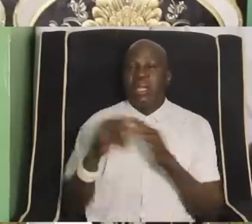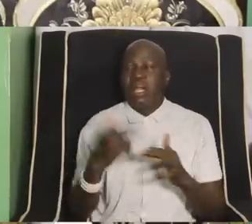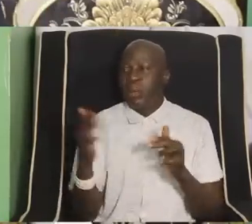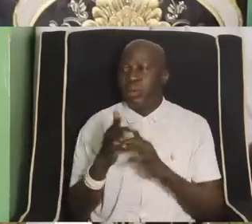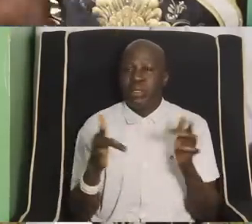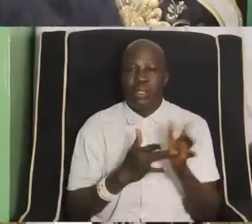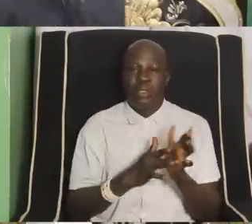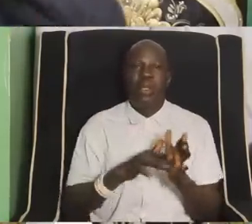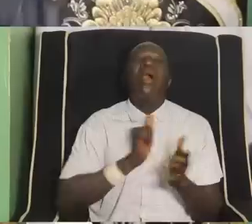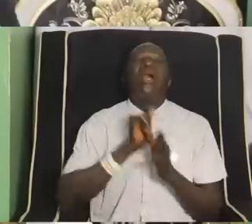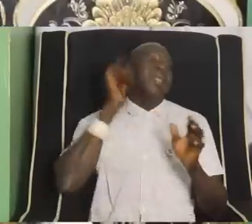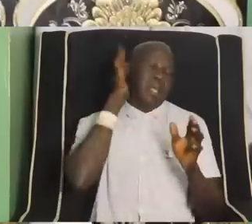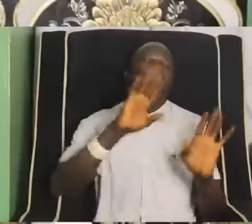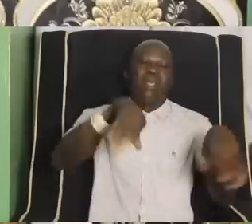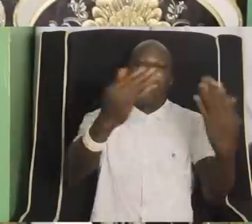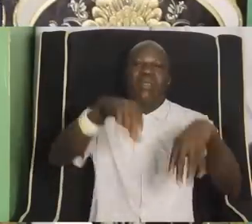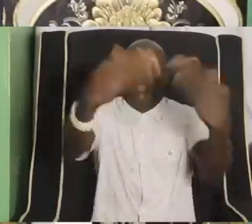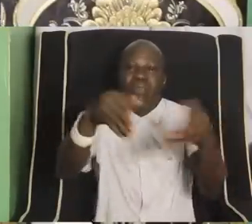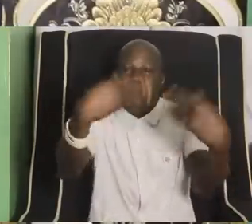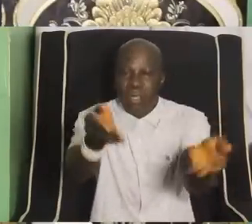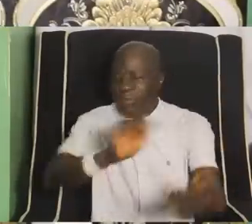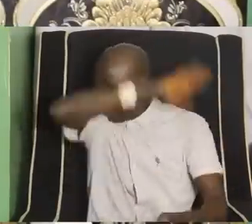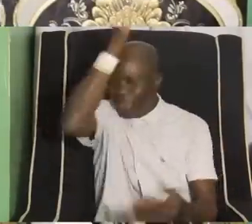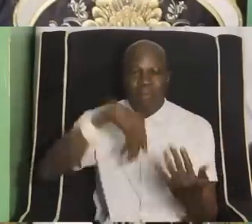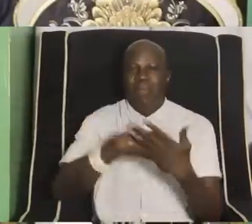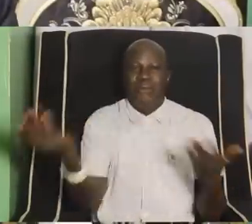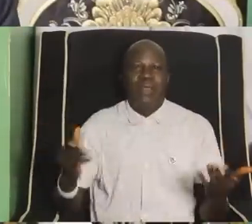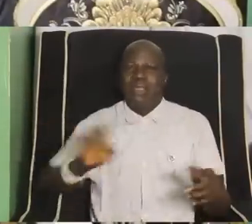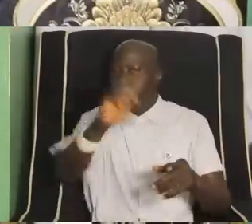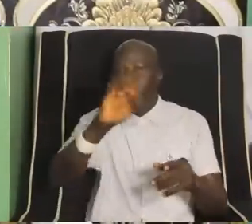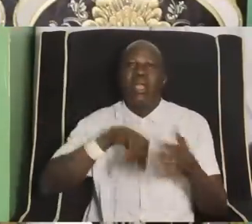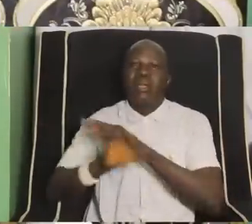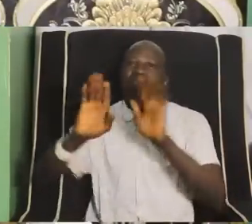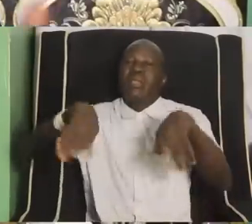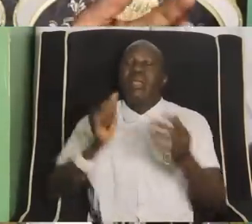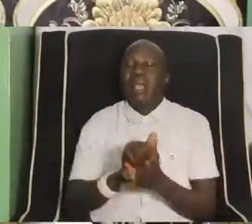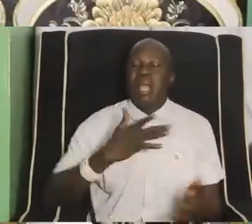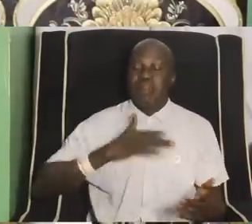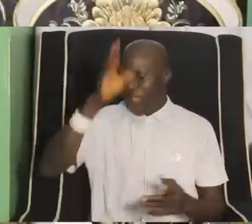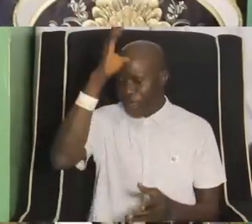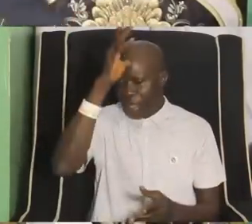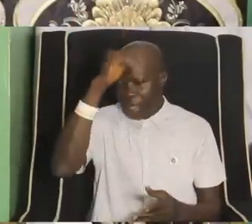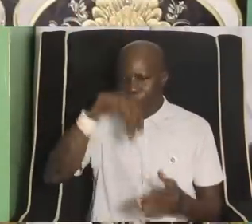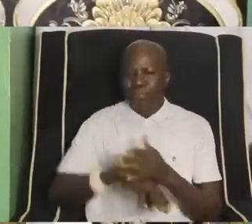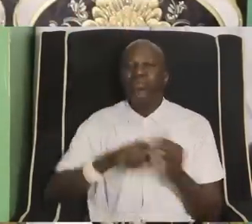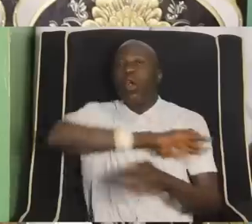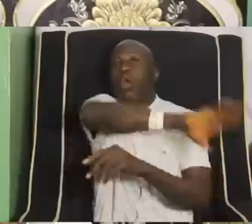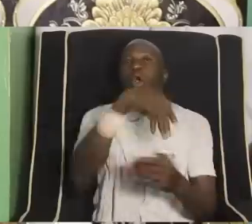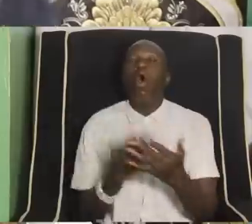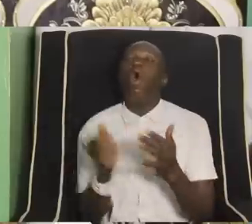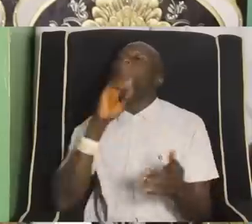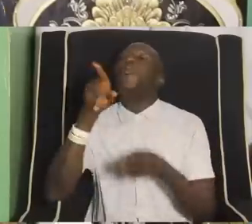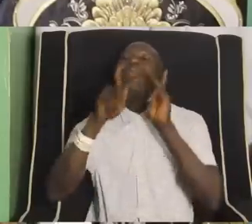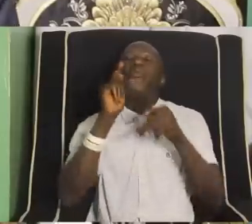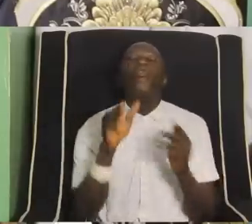name of Jesus, Afuni, funi, funi. The giver, money, that will not be finished, Baba, Bilunjebe. That's my father, but we are not buried,